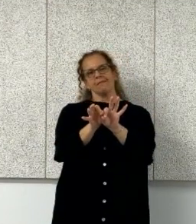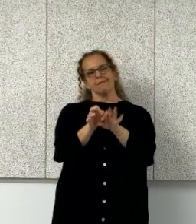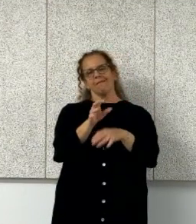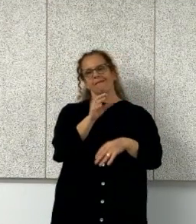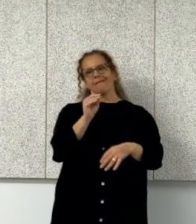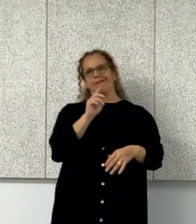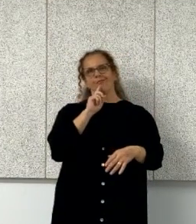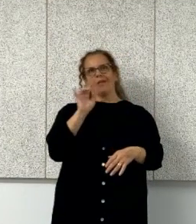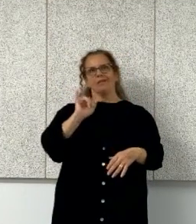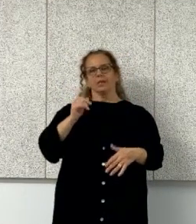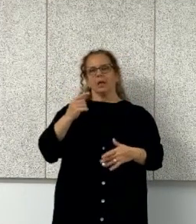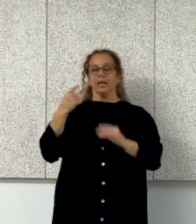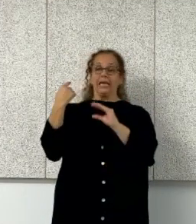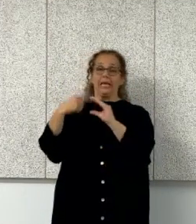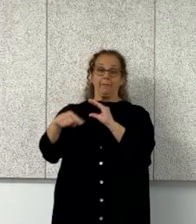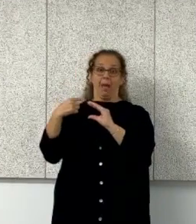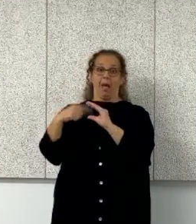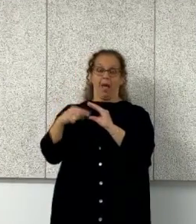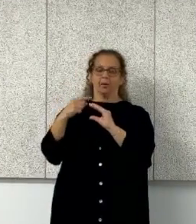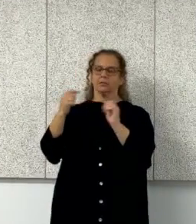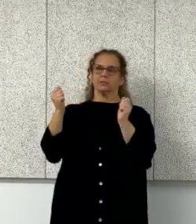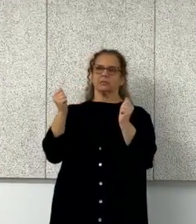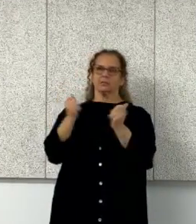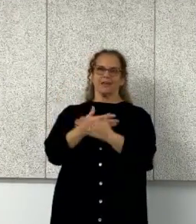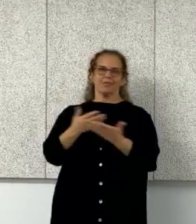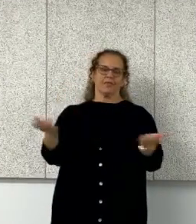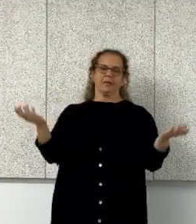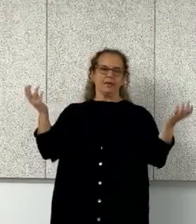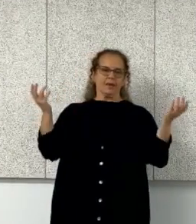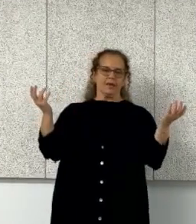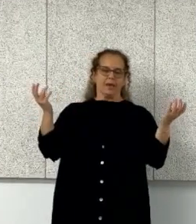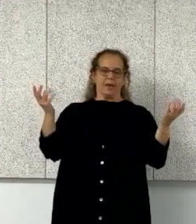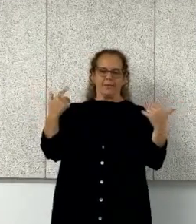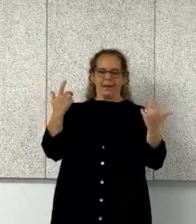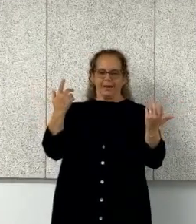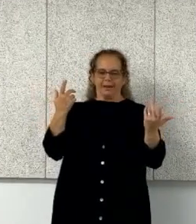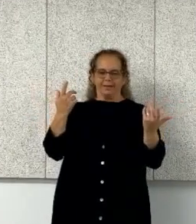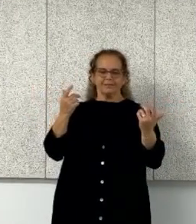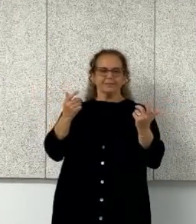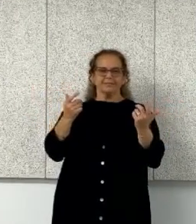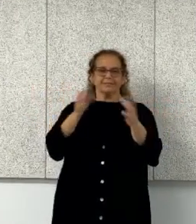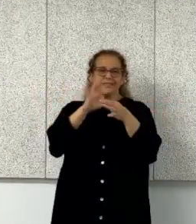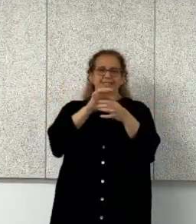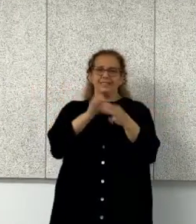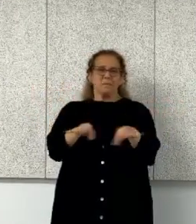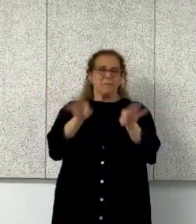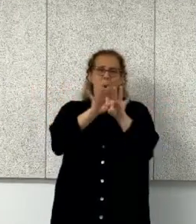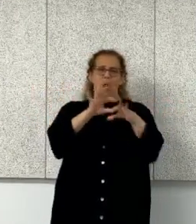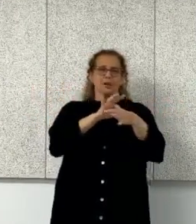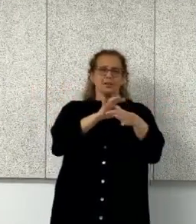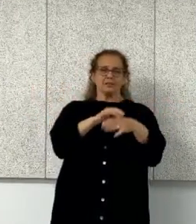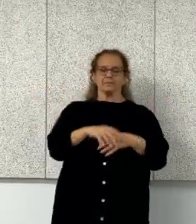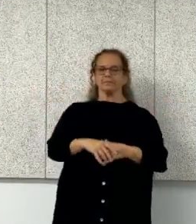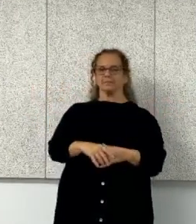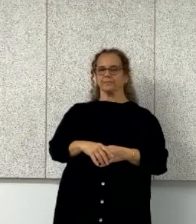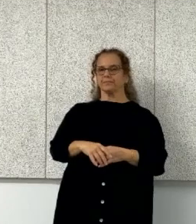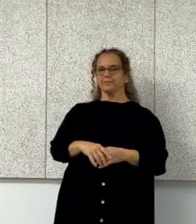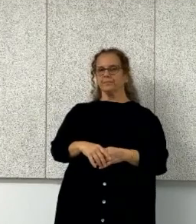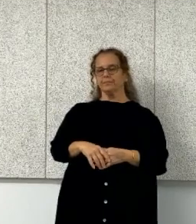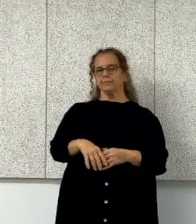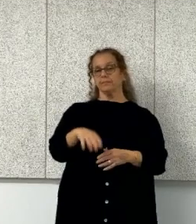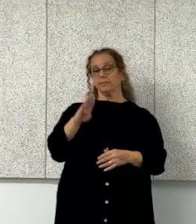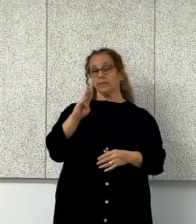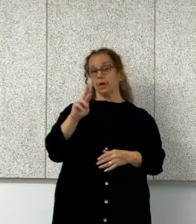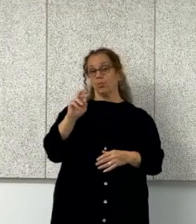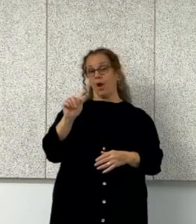you know, applies to email, to social, like everything. Mm-hmm. It is, could not make it more crucial. Your previous point about like, I learned